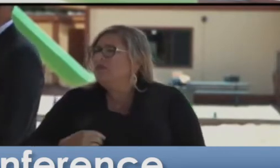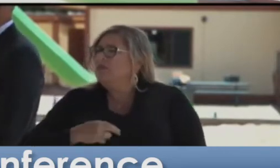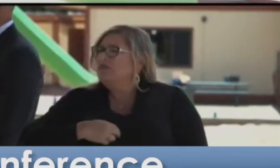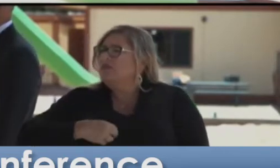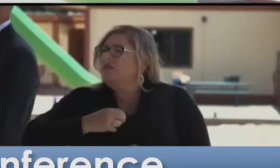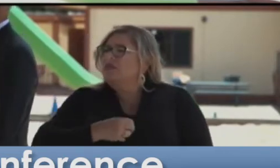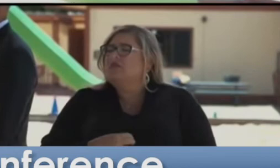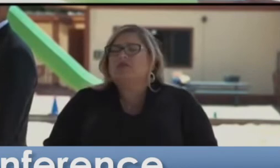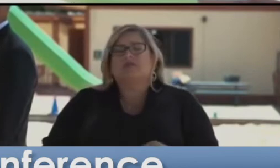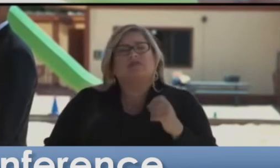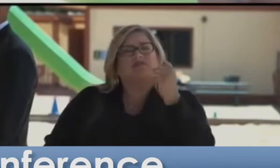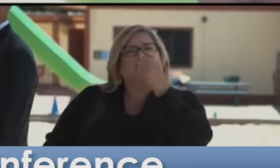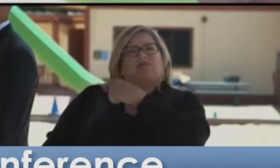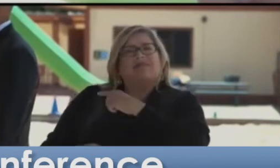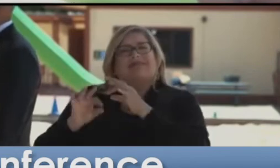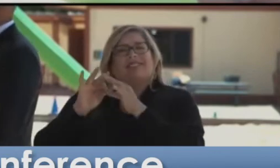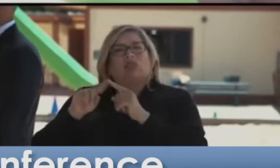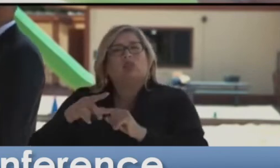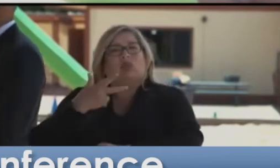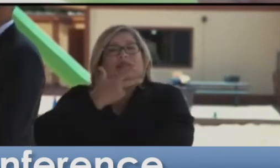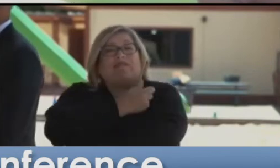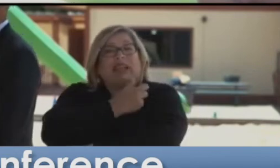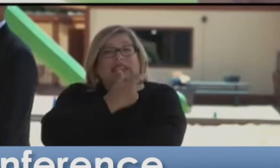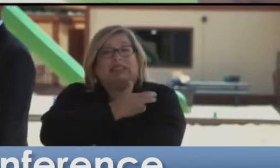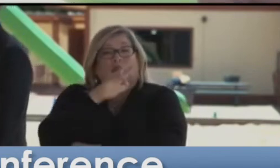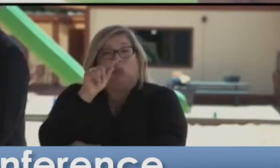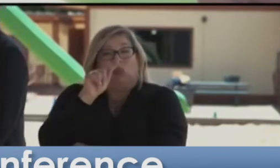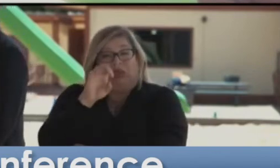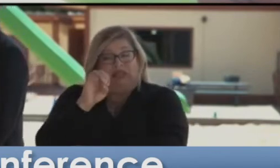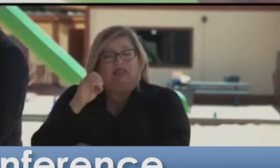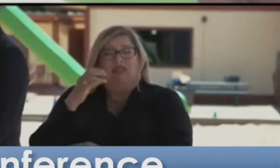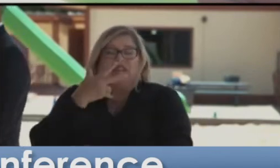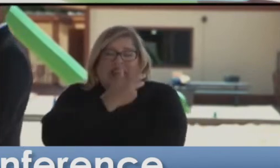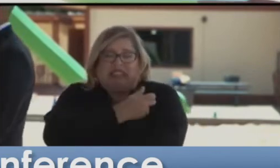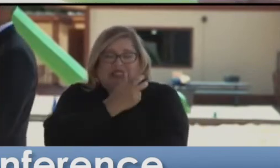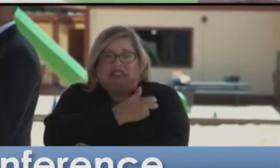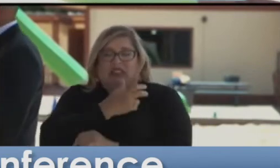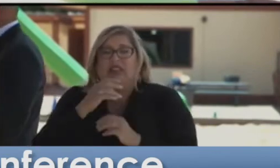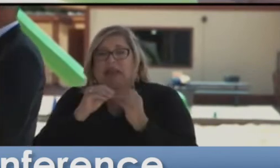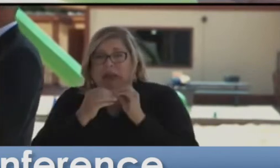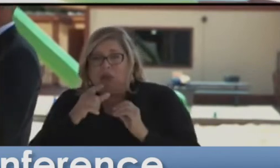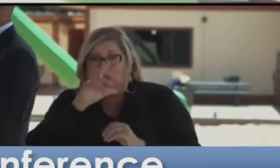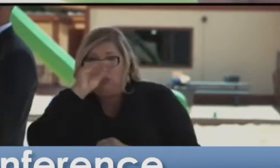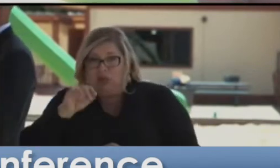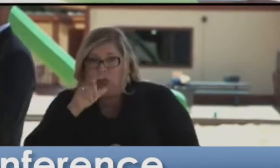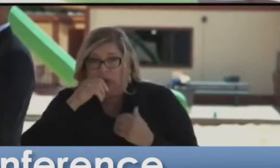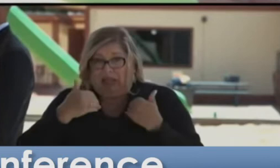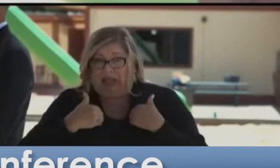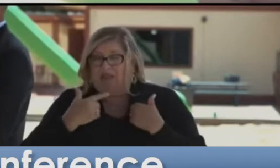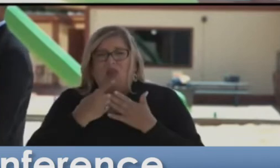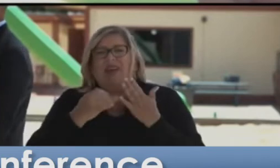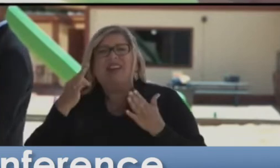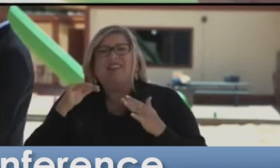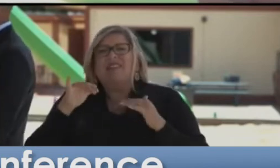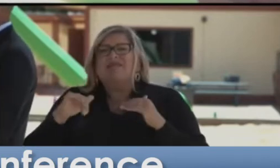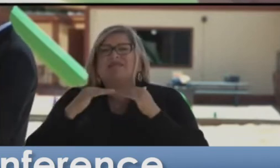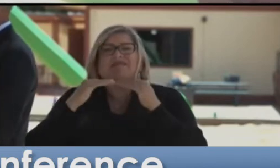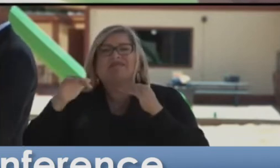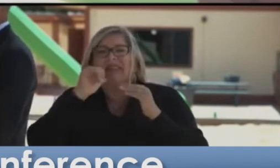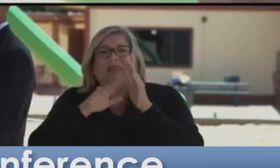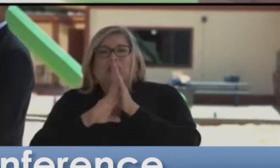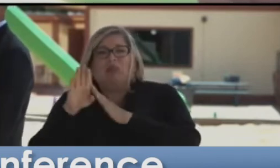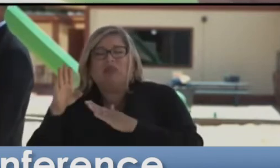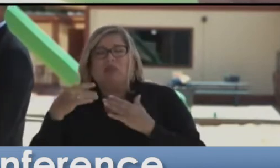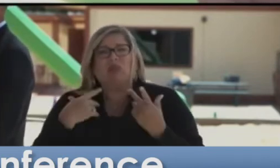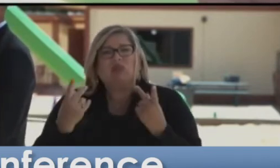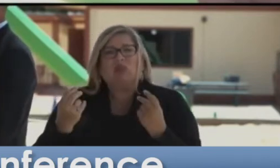improve or in case the case rates increase? Plan A is to continue to keep our vaccine